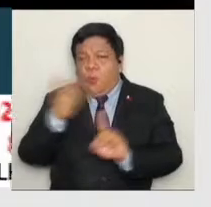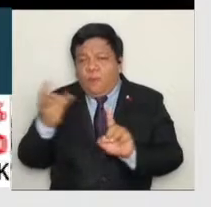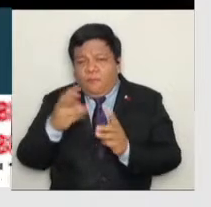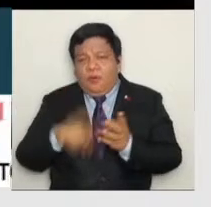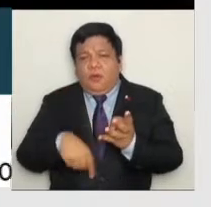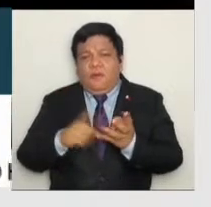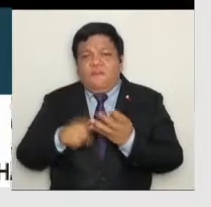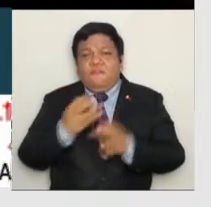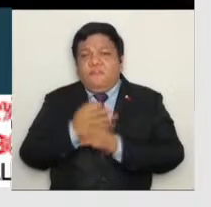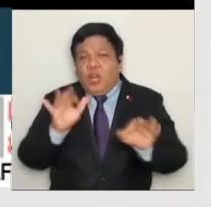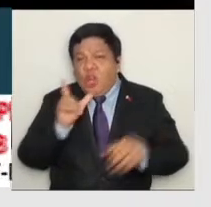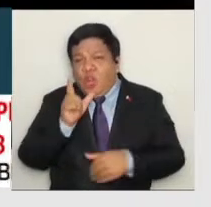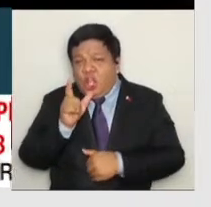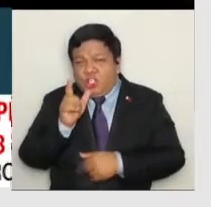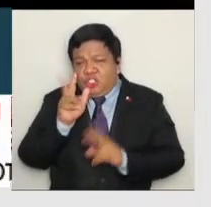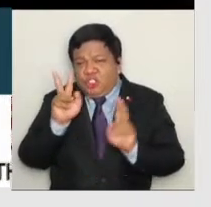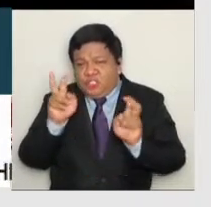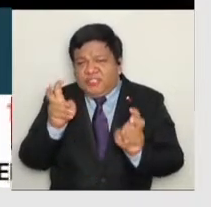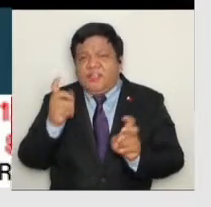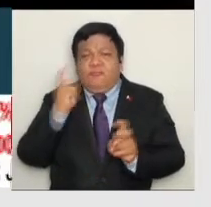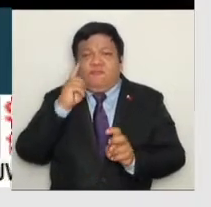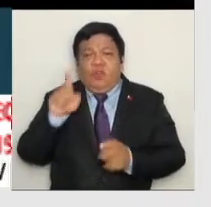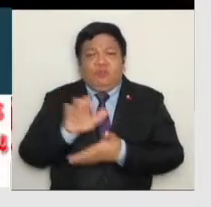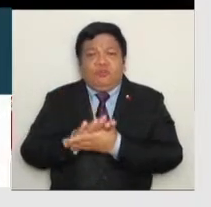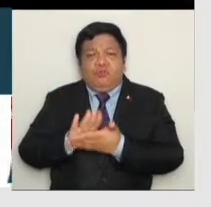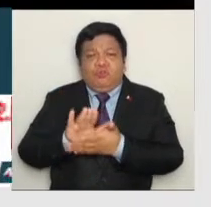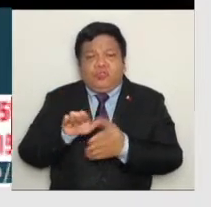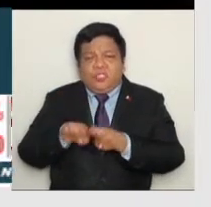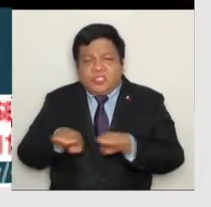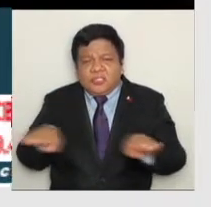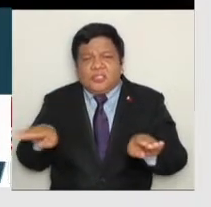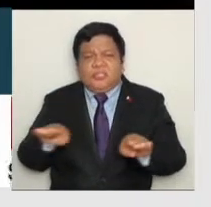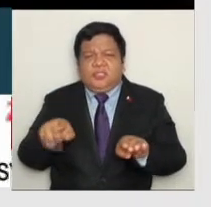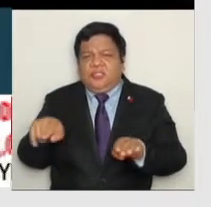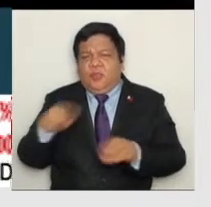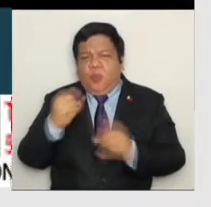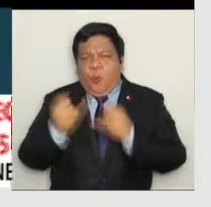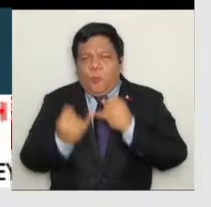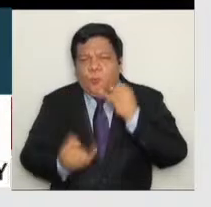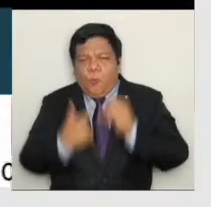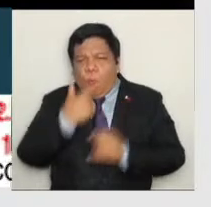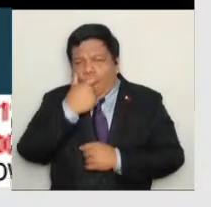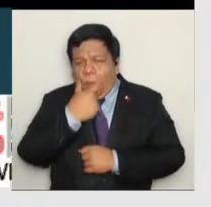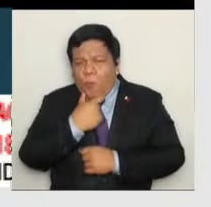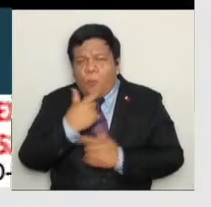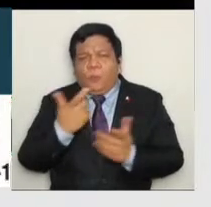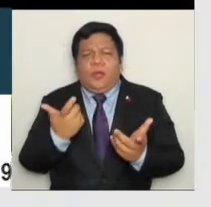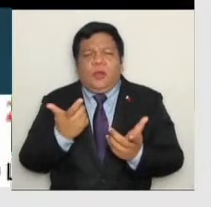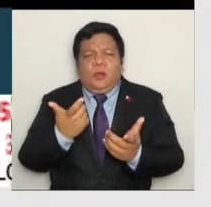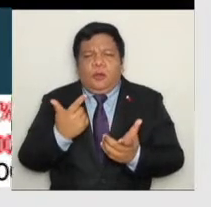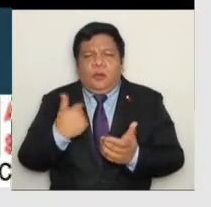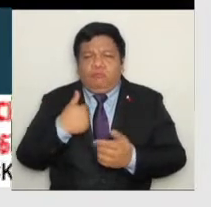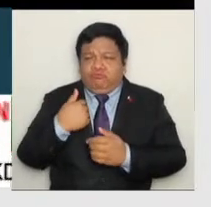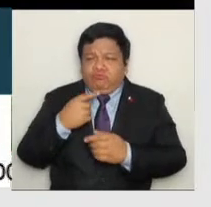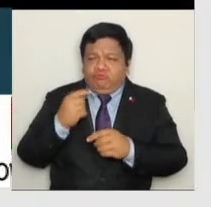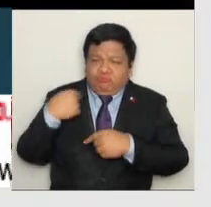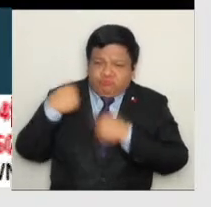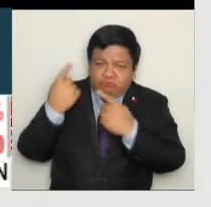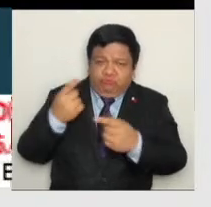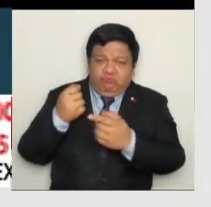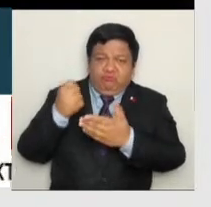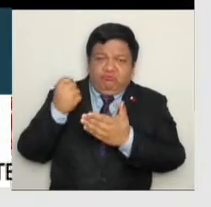no? Nutritious lunch for school children who are malnourished. No? And of course, having been an activist all my life,